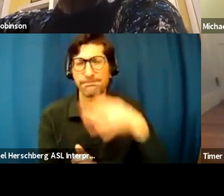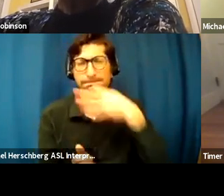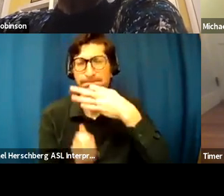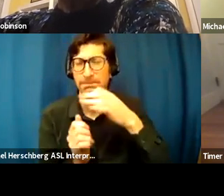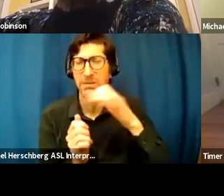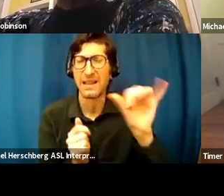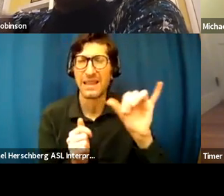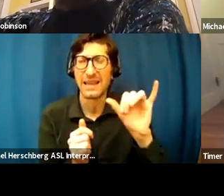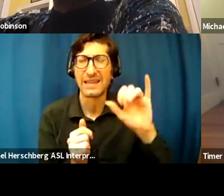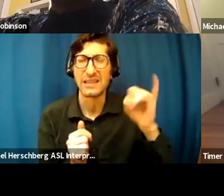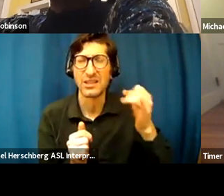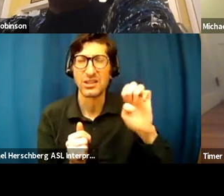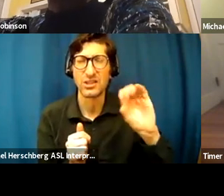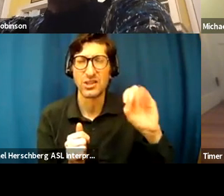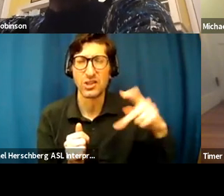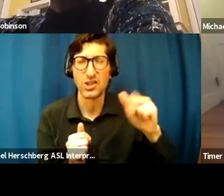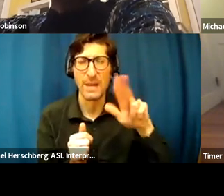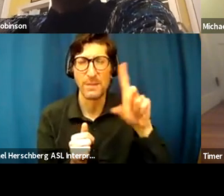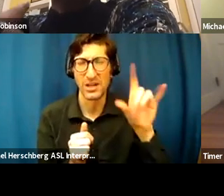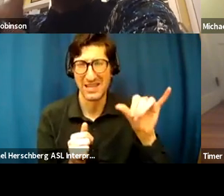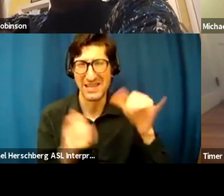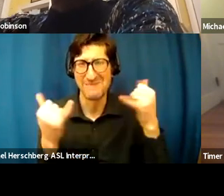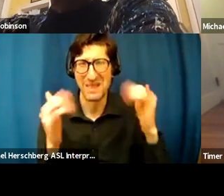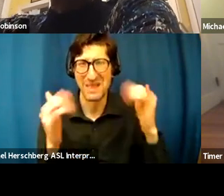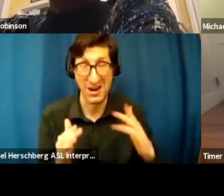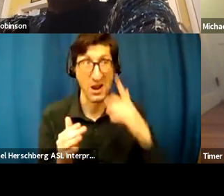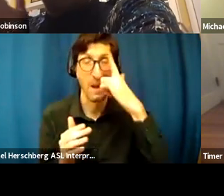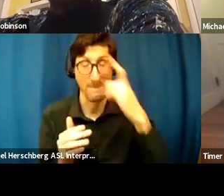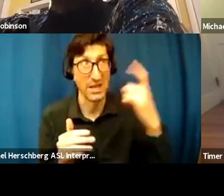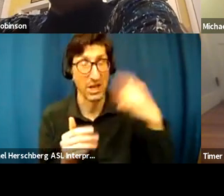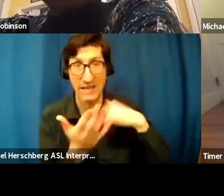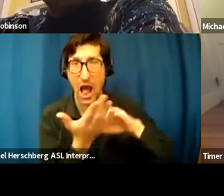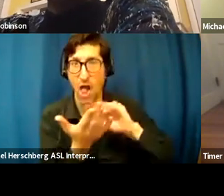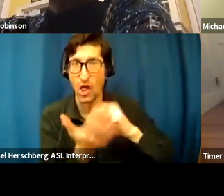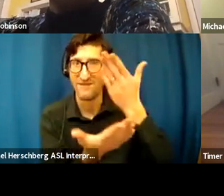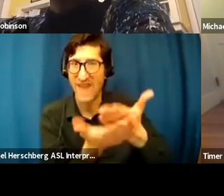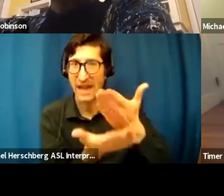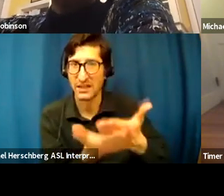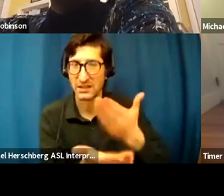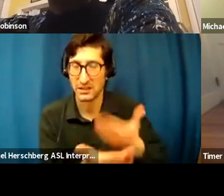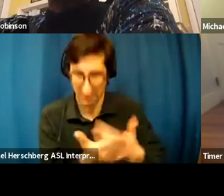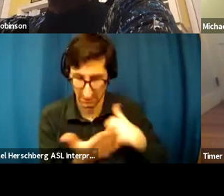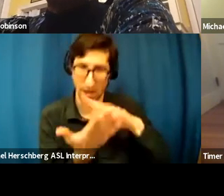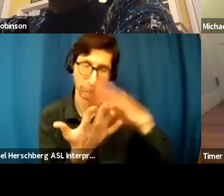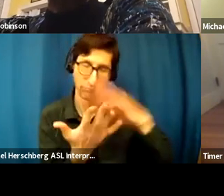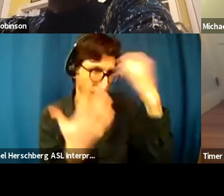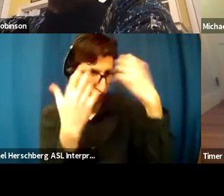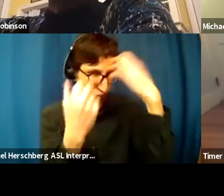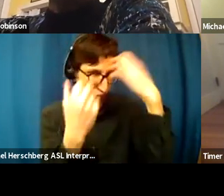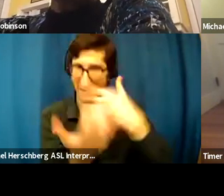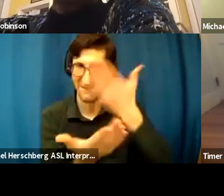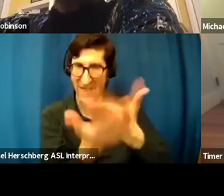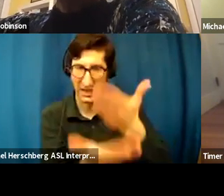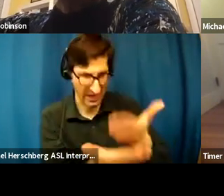facts, because that was the kind of education that they were promoting. You just the facts, know the facts. I'm really glad that you